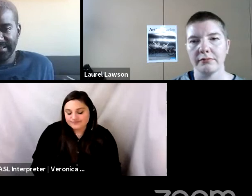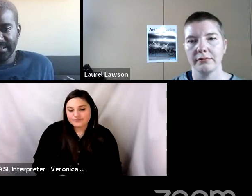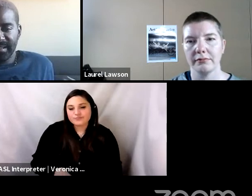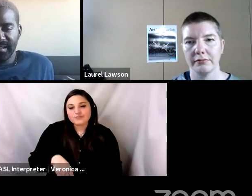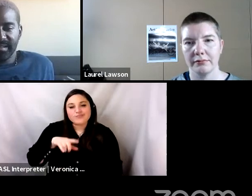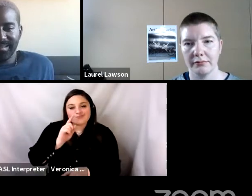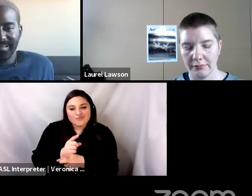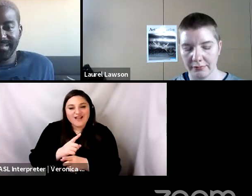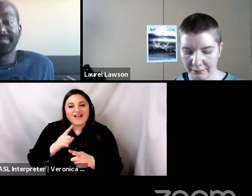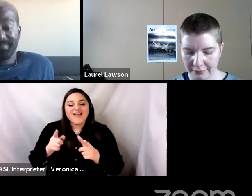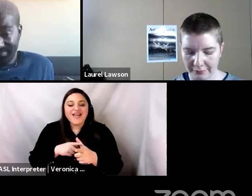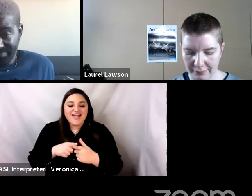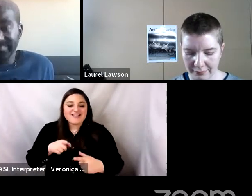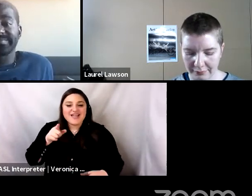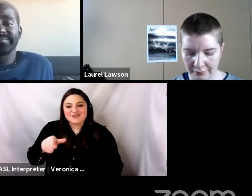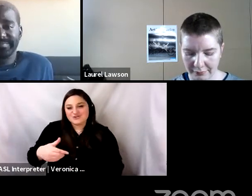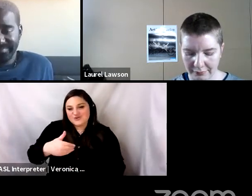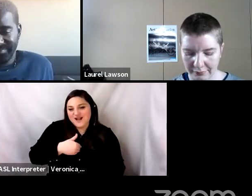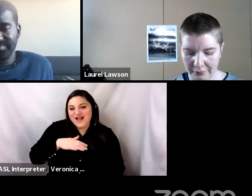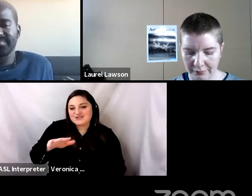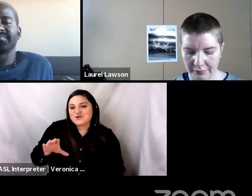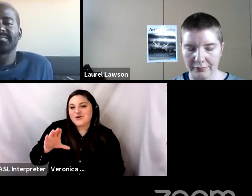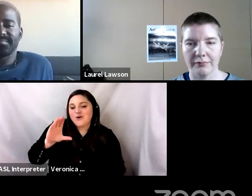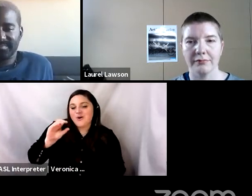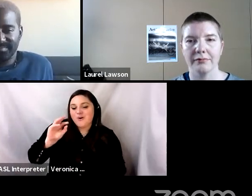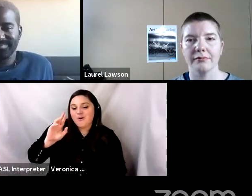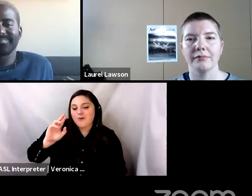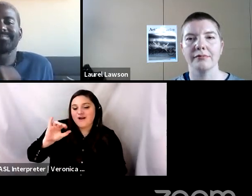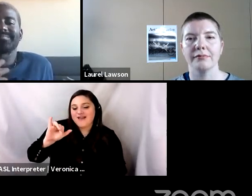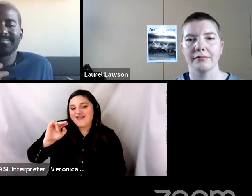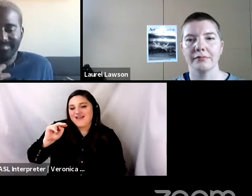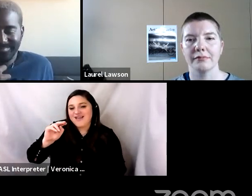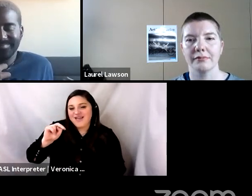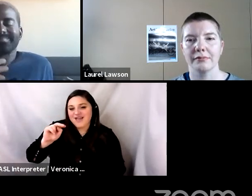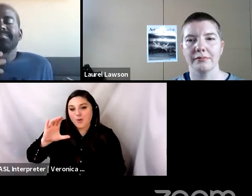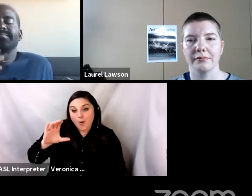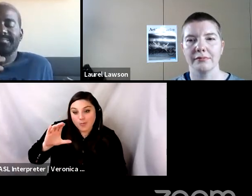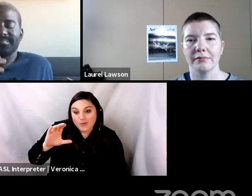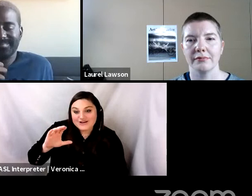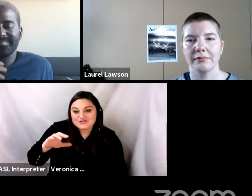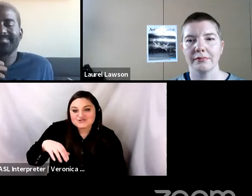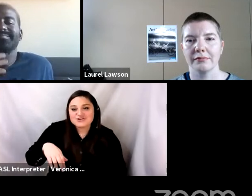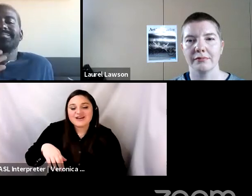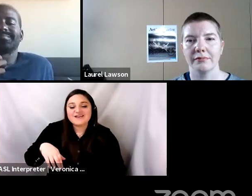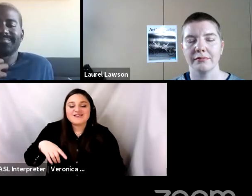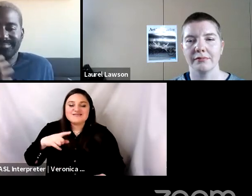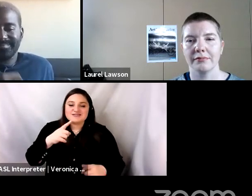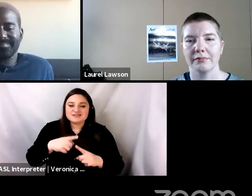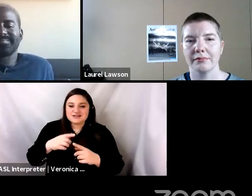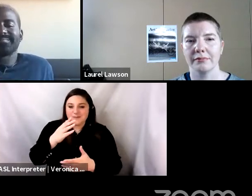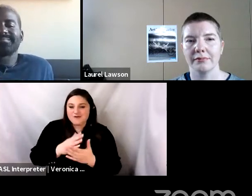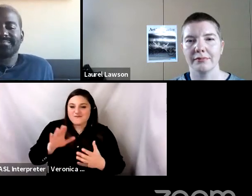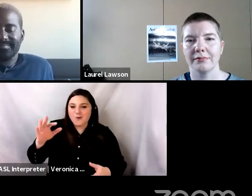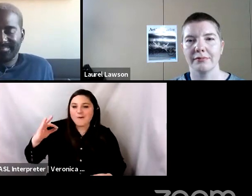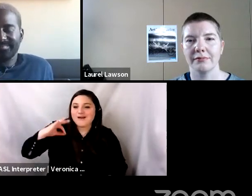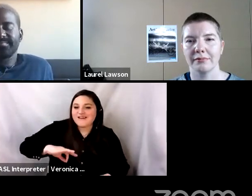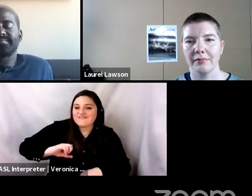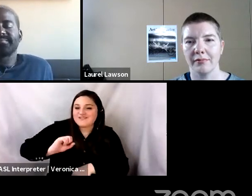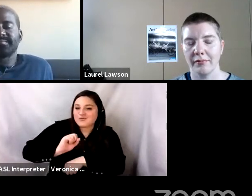Shannon Finnegan's Bench, some of Ezra Bennis's work on a projection screen.